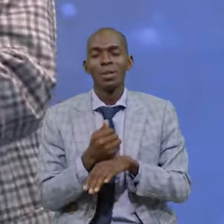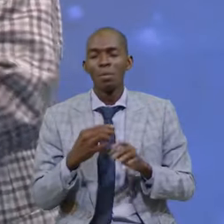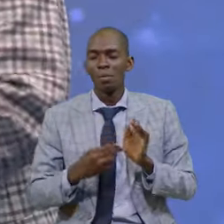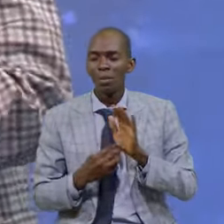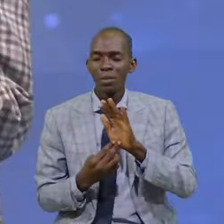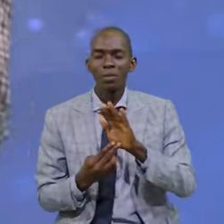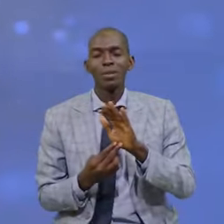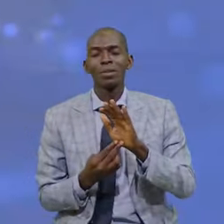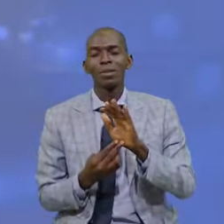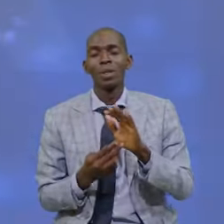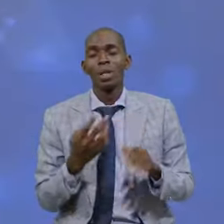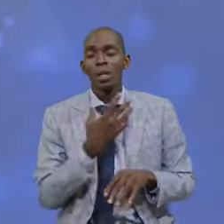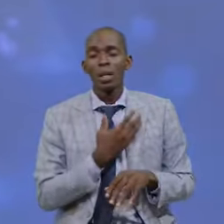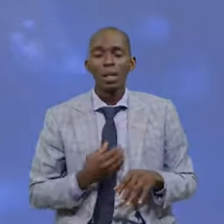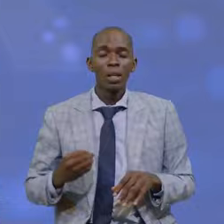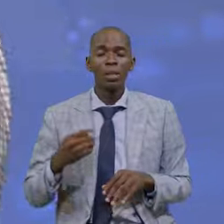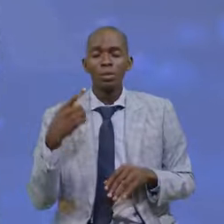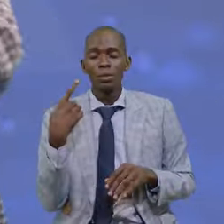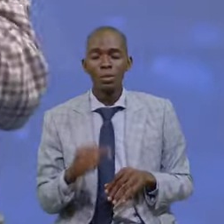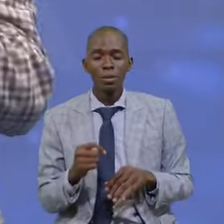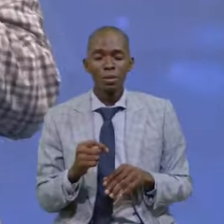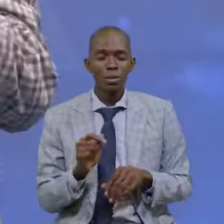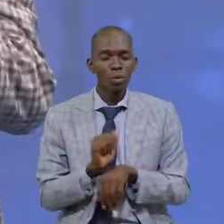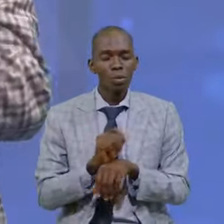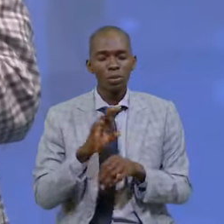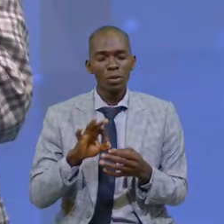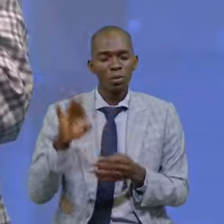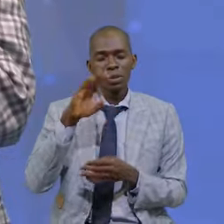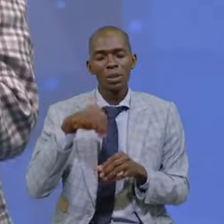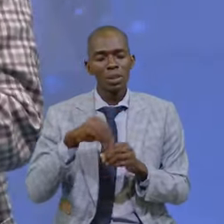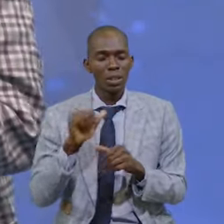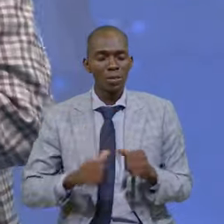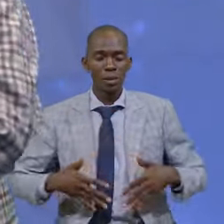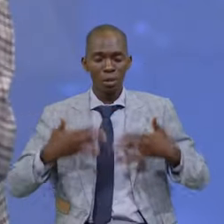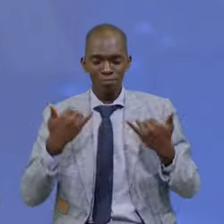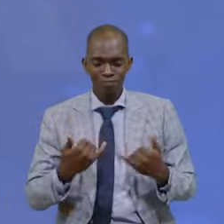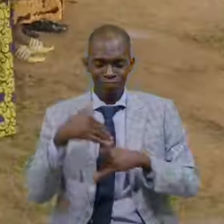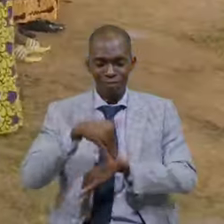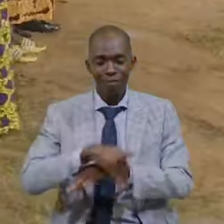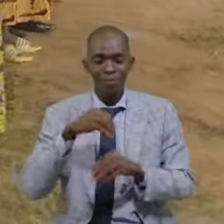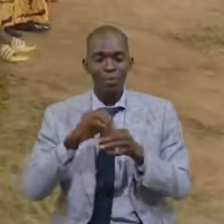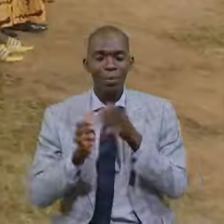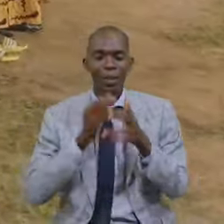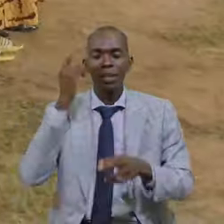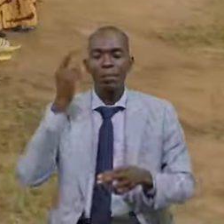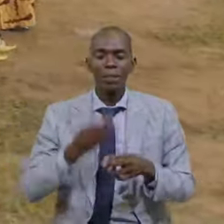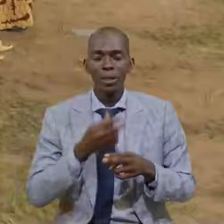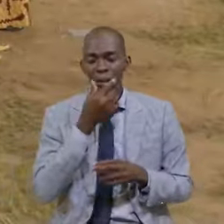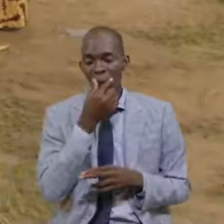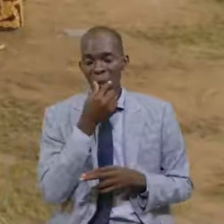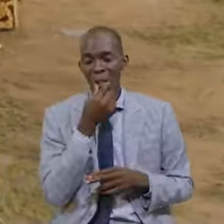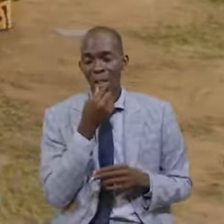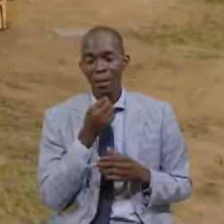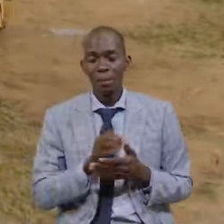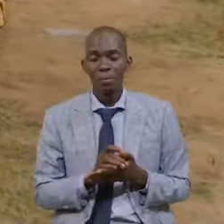manifestation, and the operation of the Spirit in every life tonight, in Jesus' name.